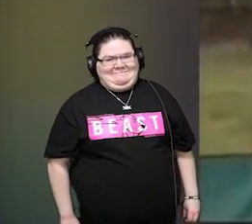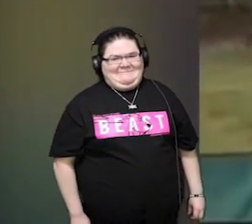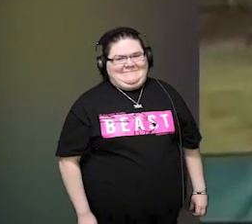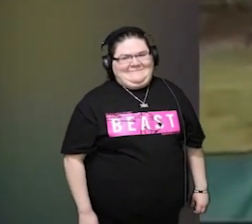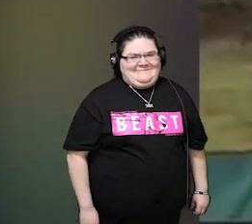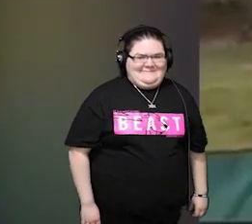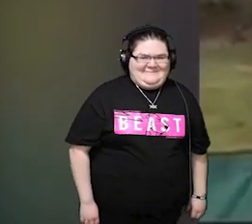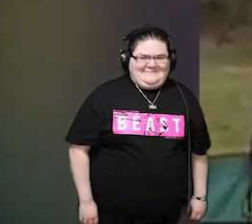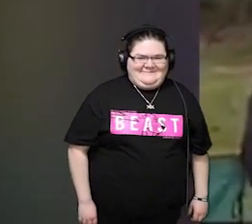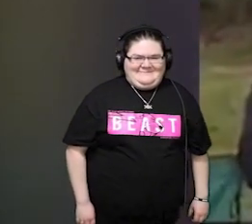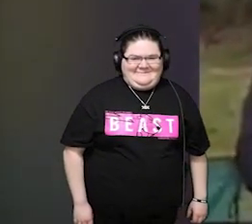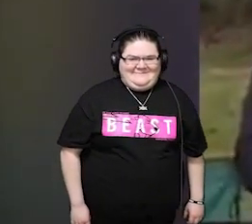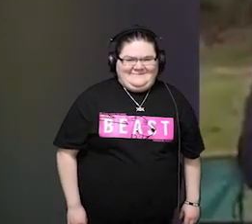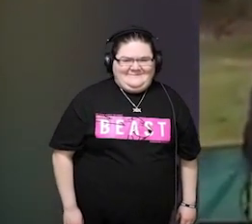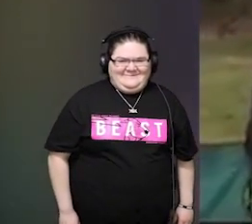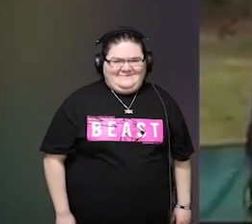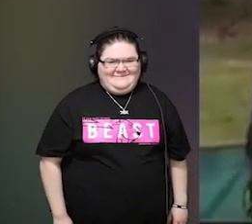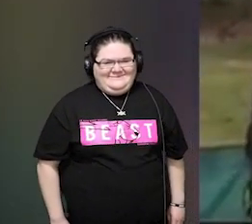Yeah?